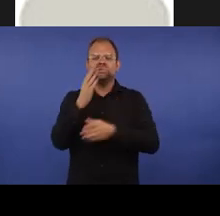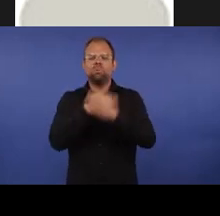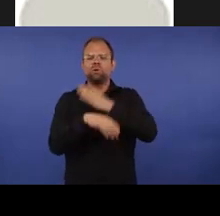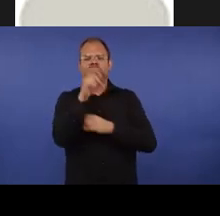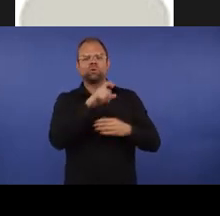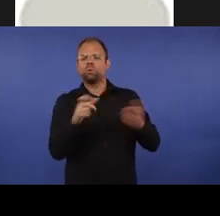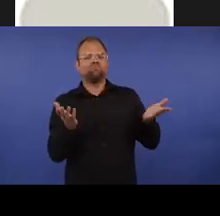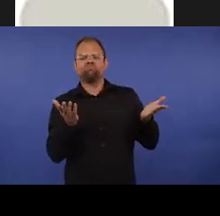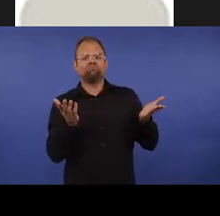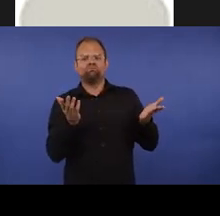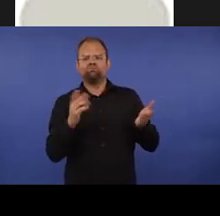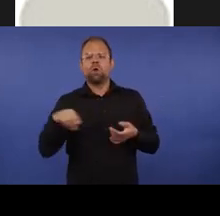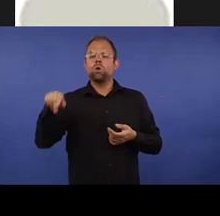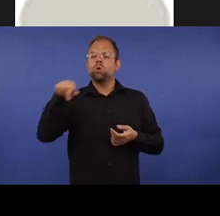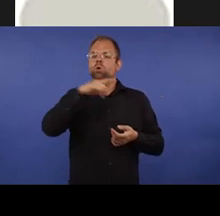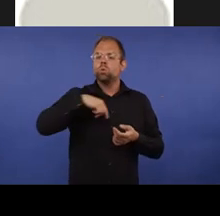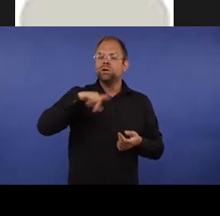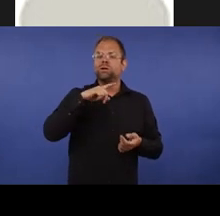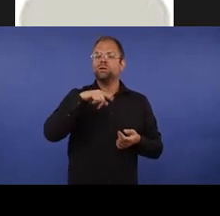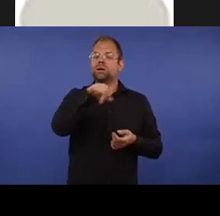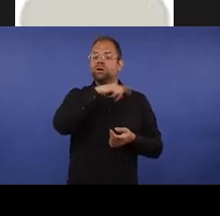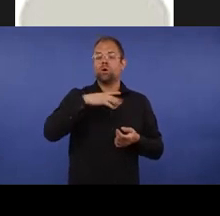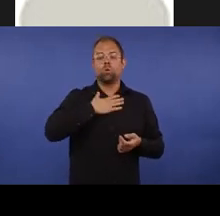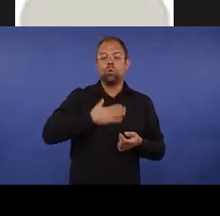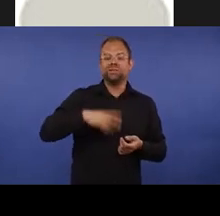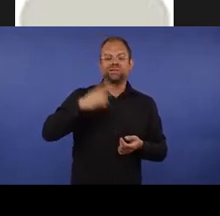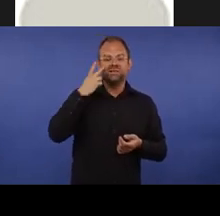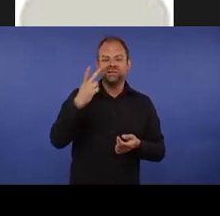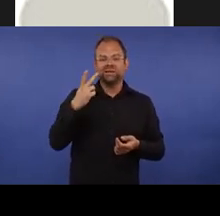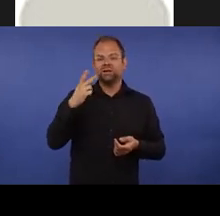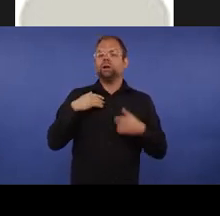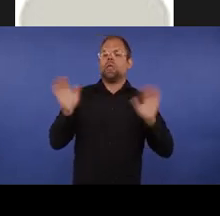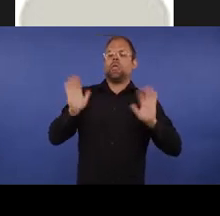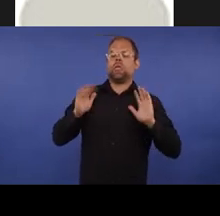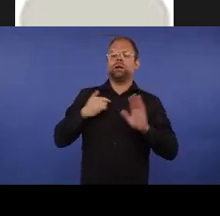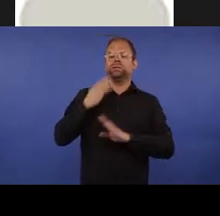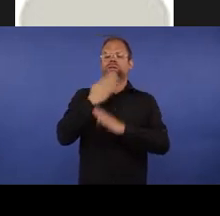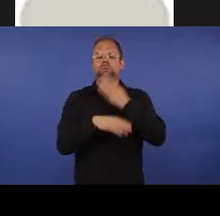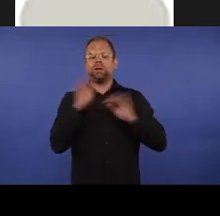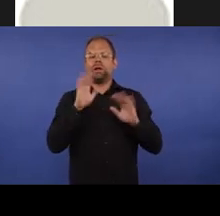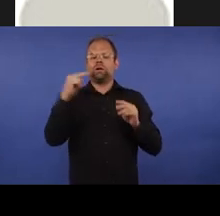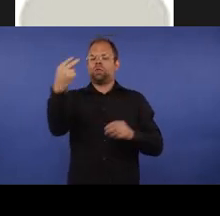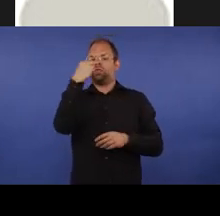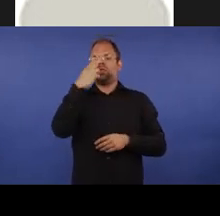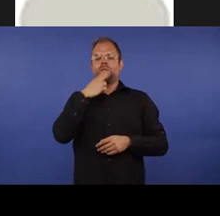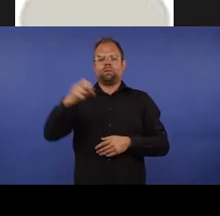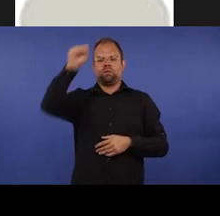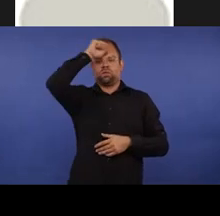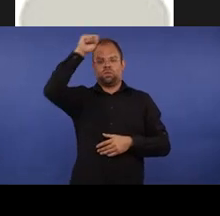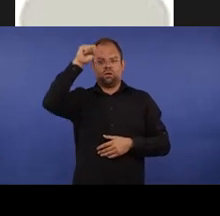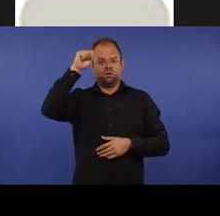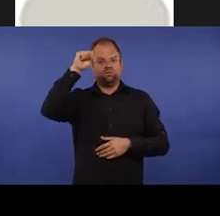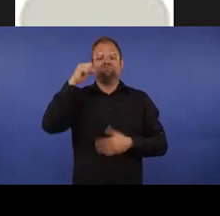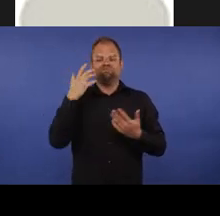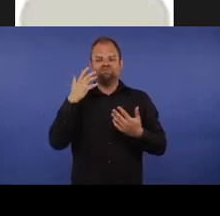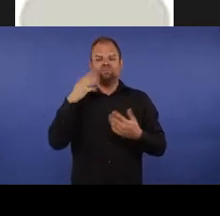our movement to be doing more work with parents of children who have intellectual and developmental disabilities.